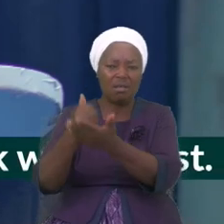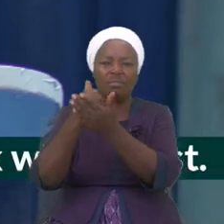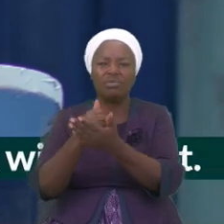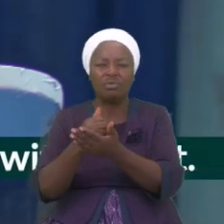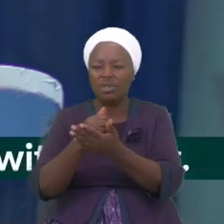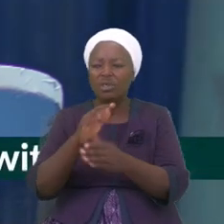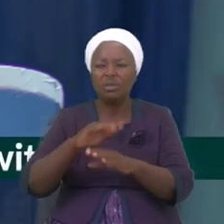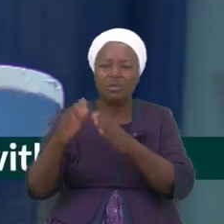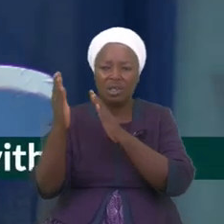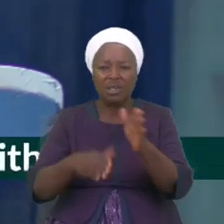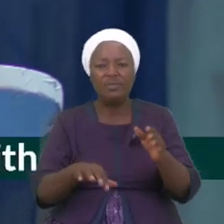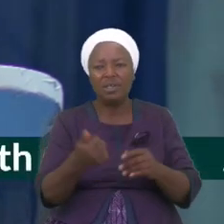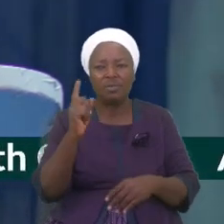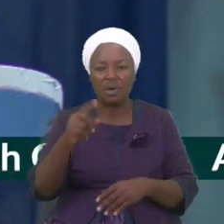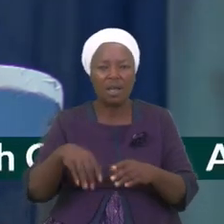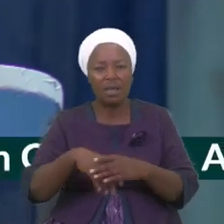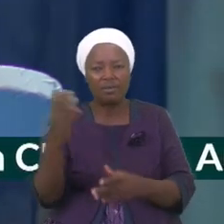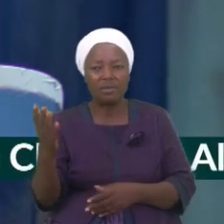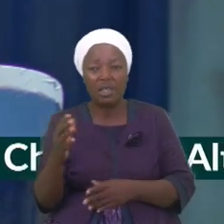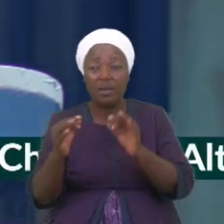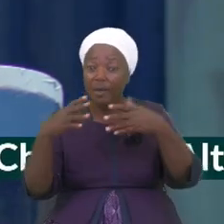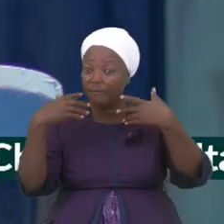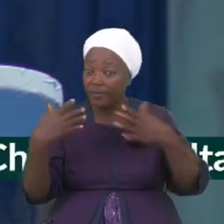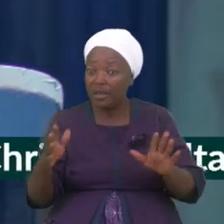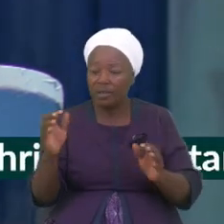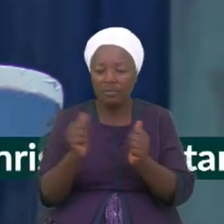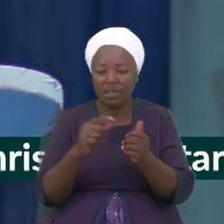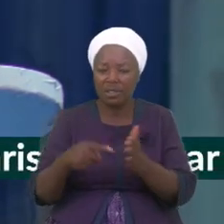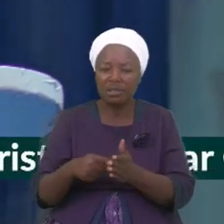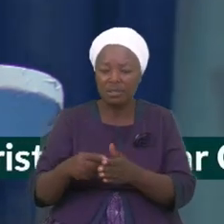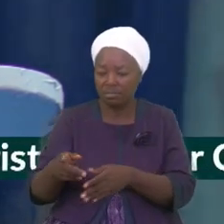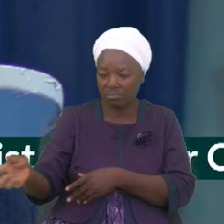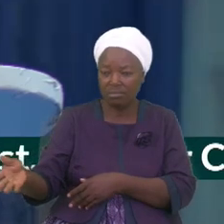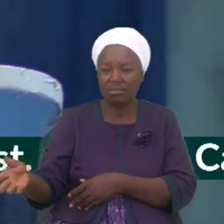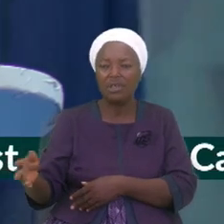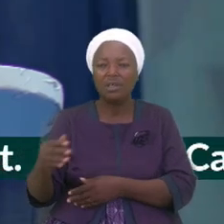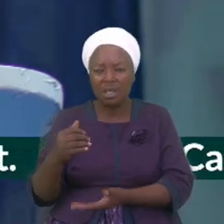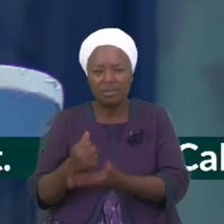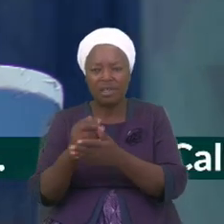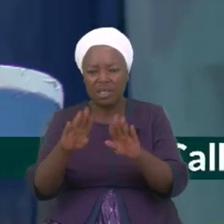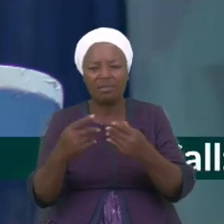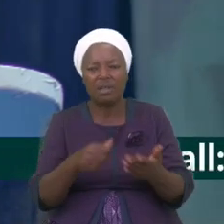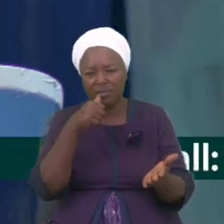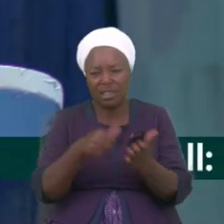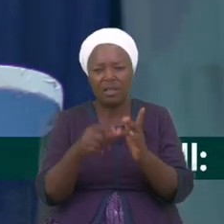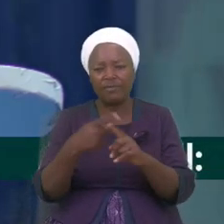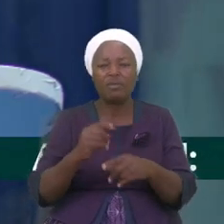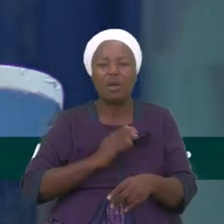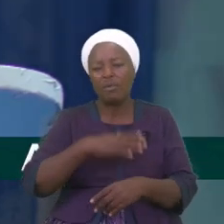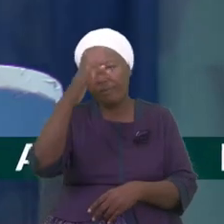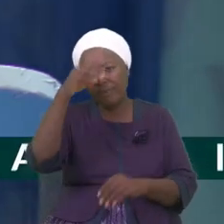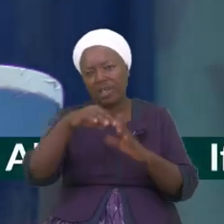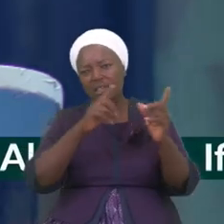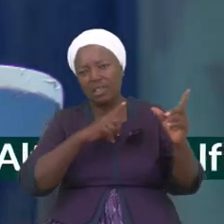person out. If you are true with this side, give them that package and their information